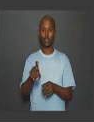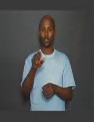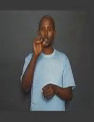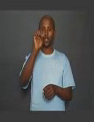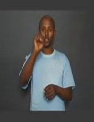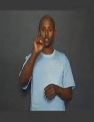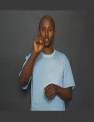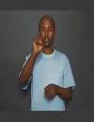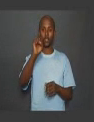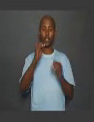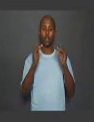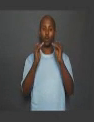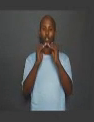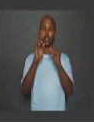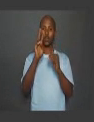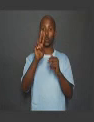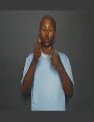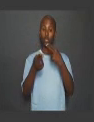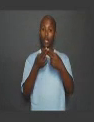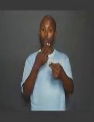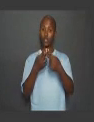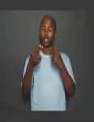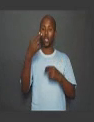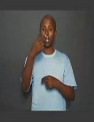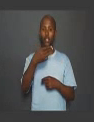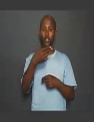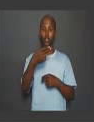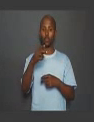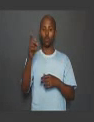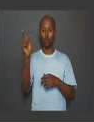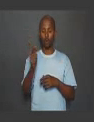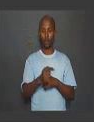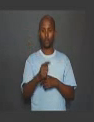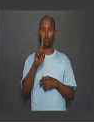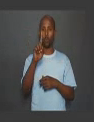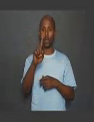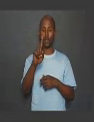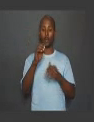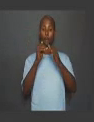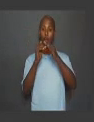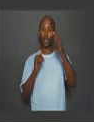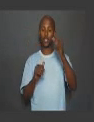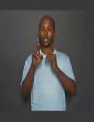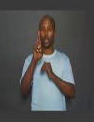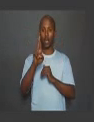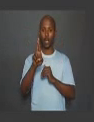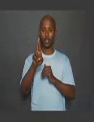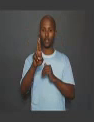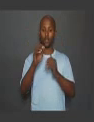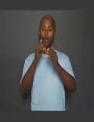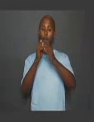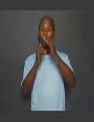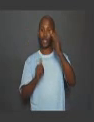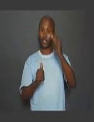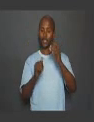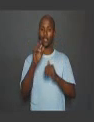S equals 2 times h over 1 minus r minus